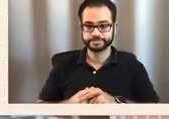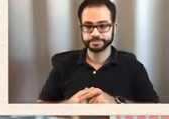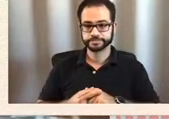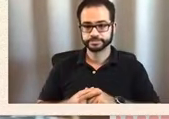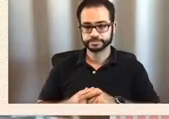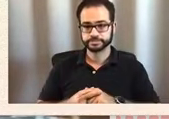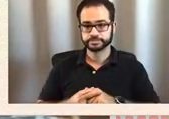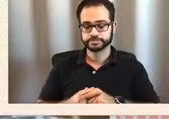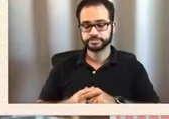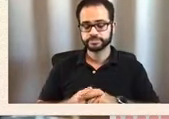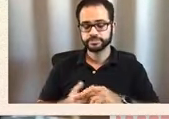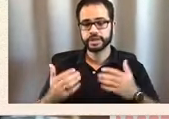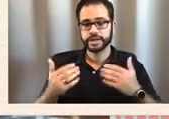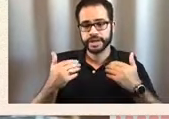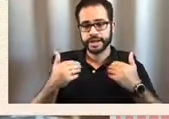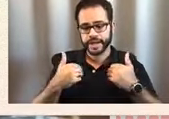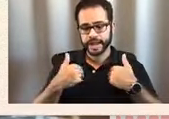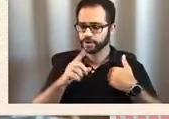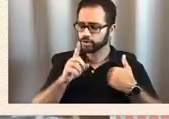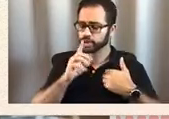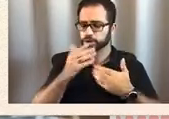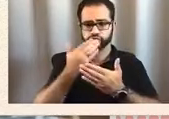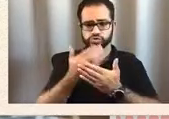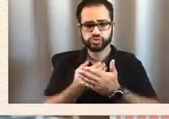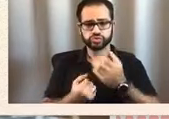Having good support